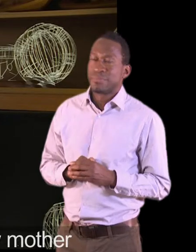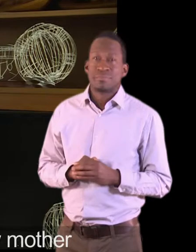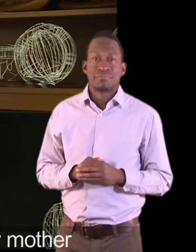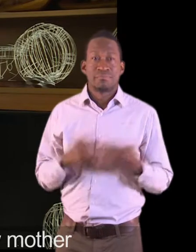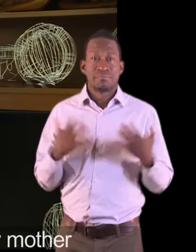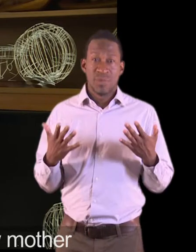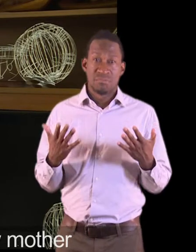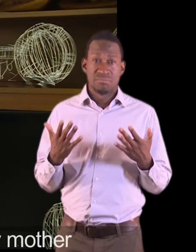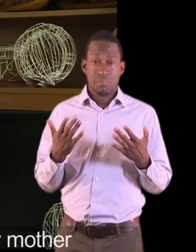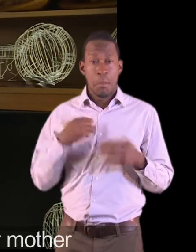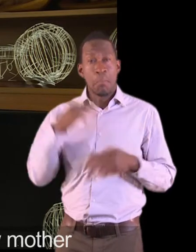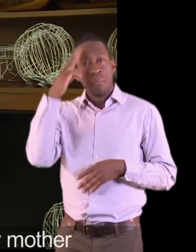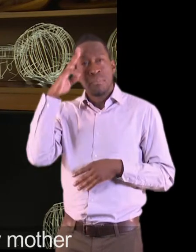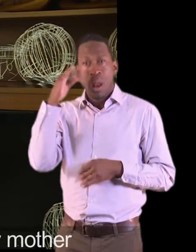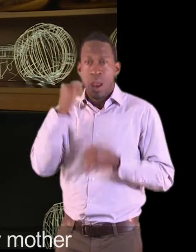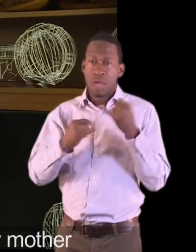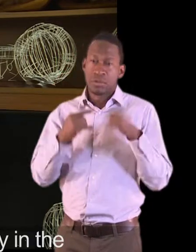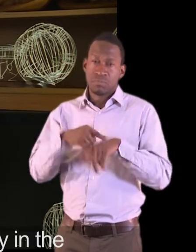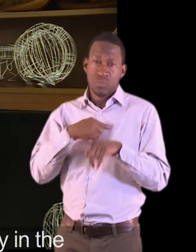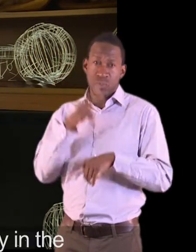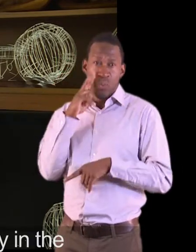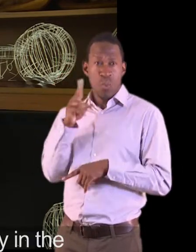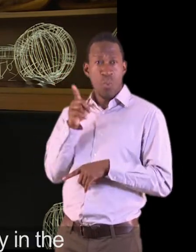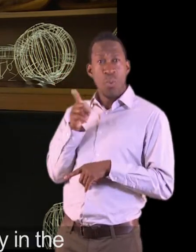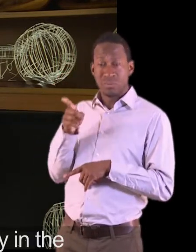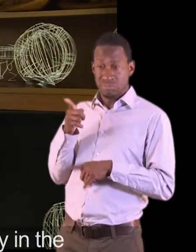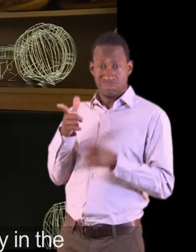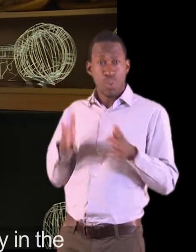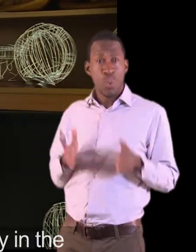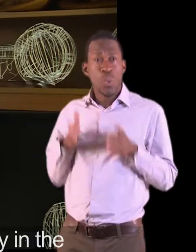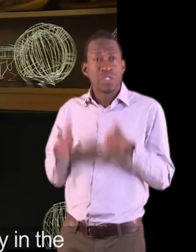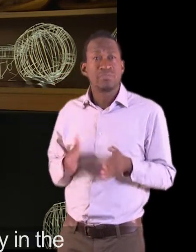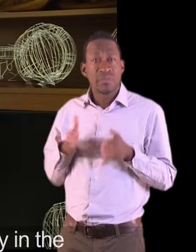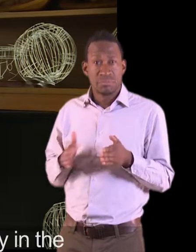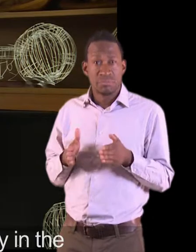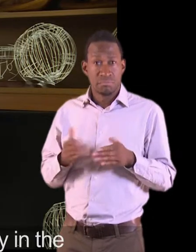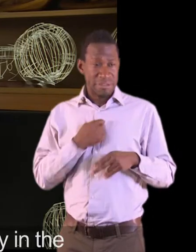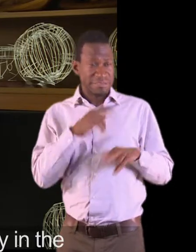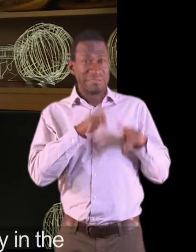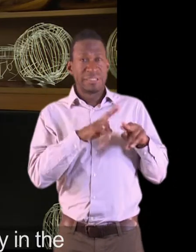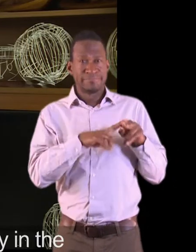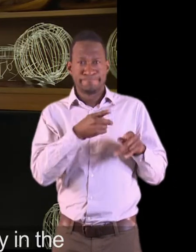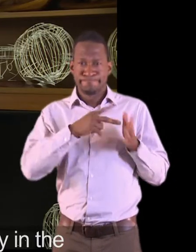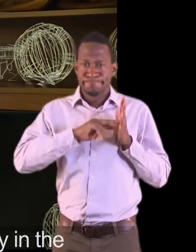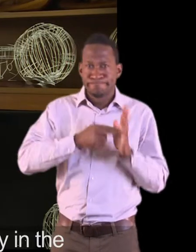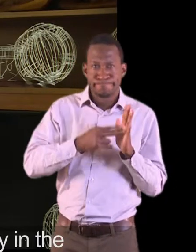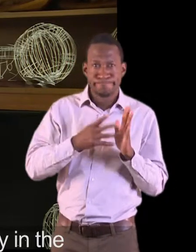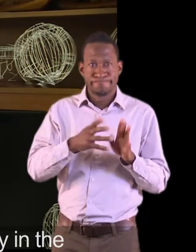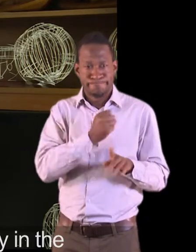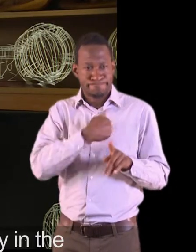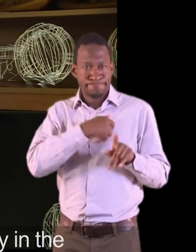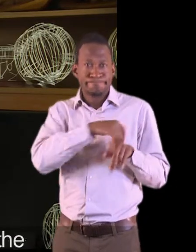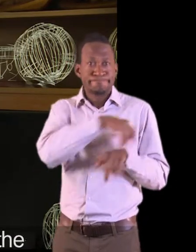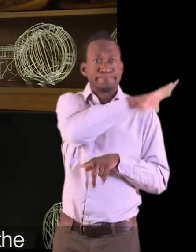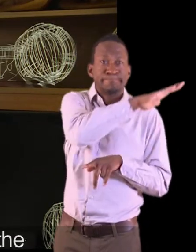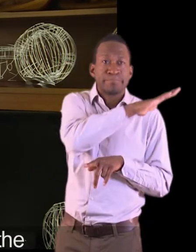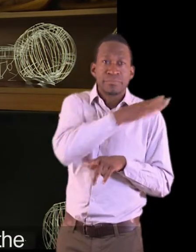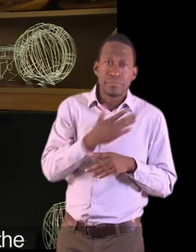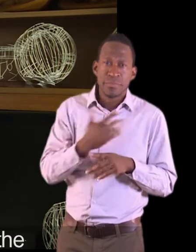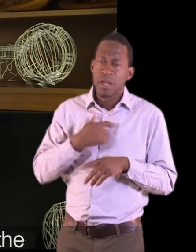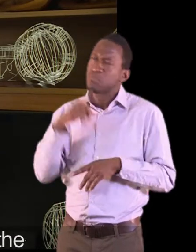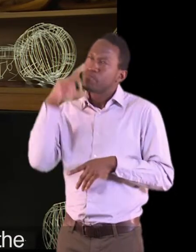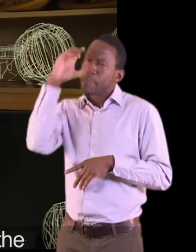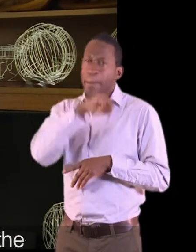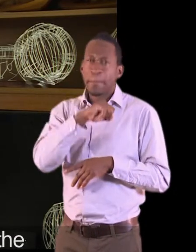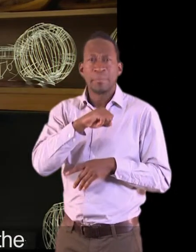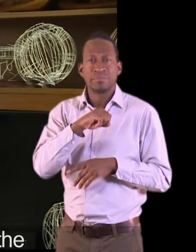Well, the last time I saw my mother was when she was in hospital, and my dad was obviously in the throes of having to send me away.